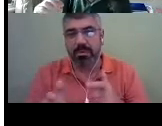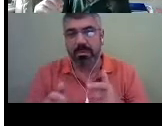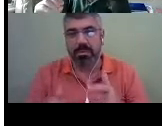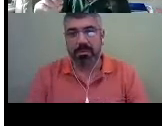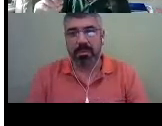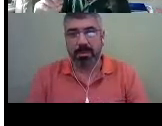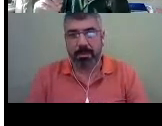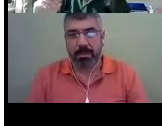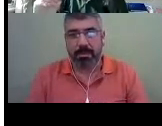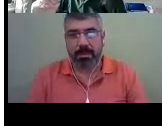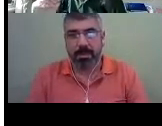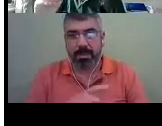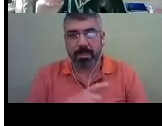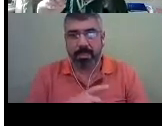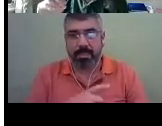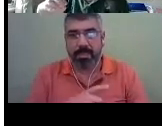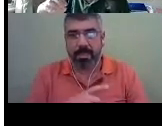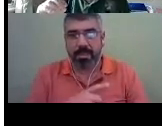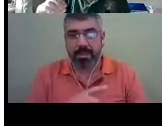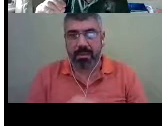we have a dog.